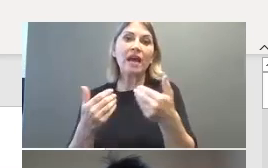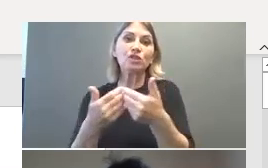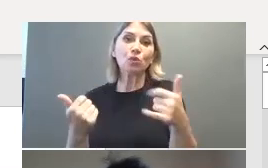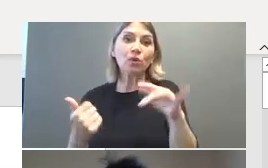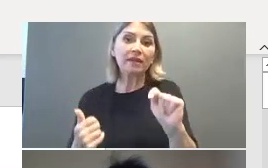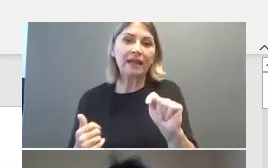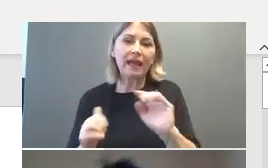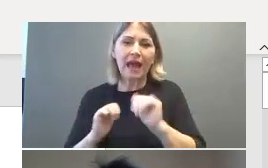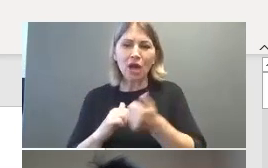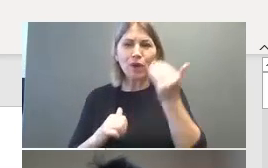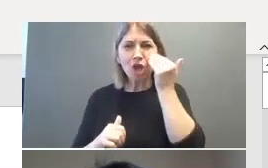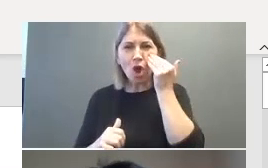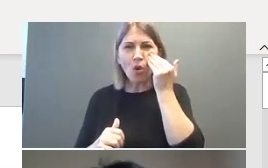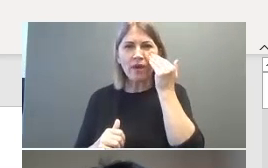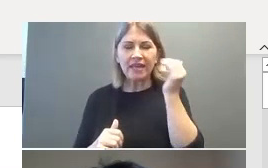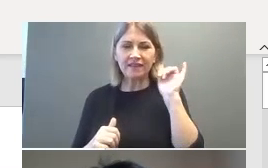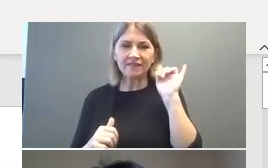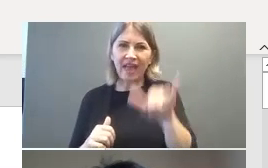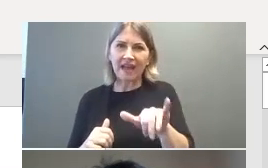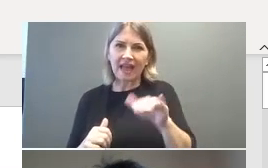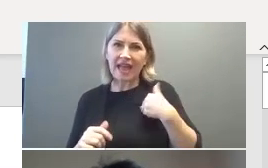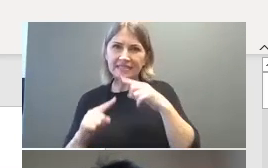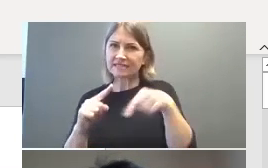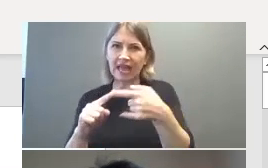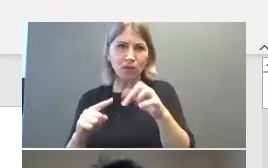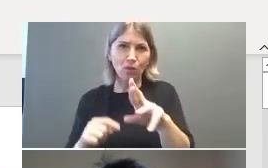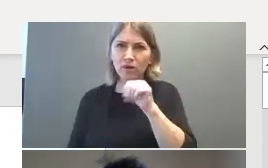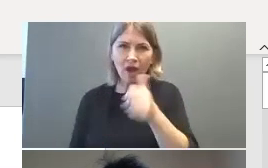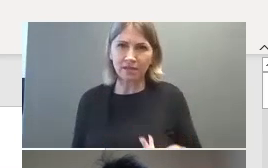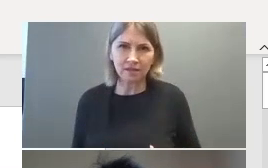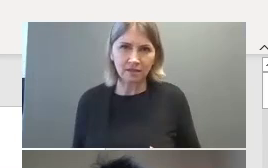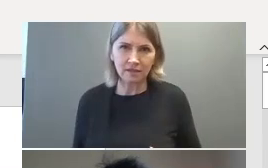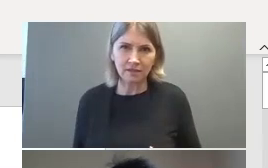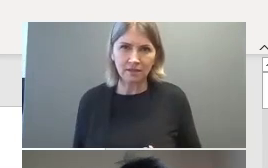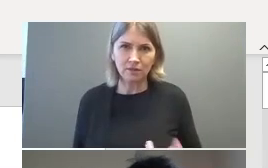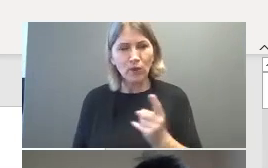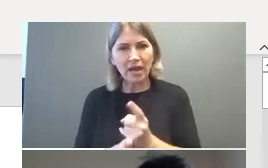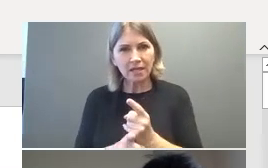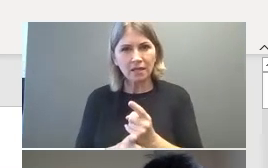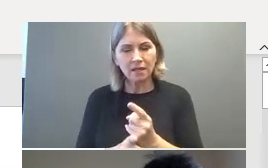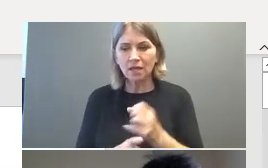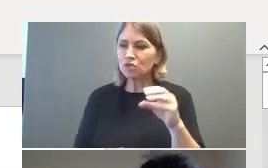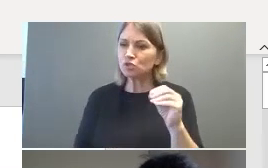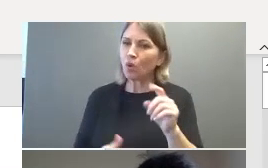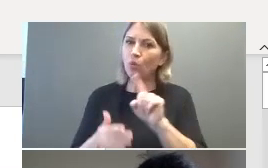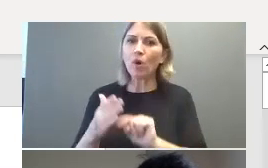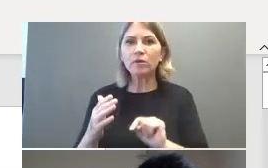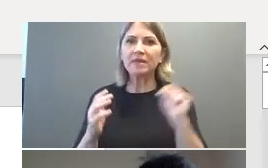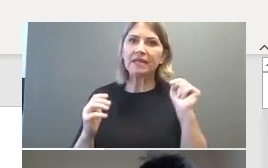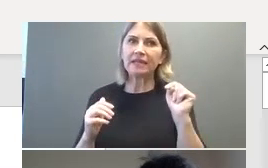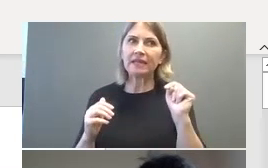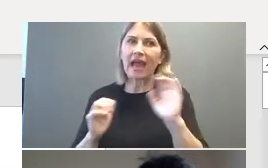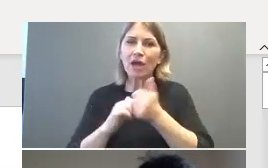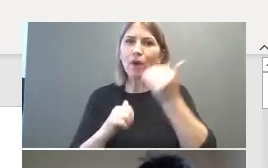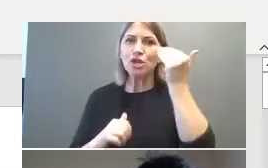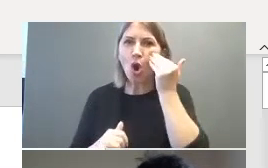if a particular graph has a cycle or not? Right? So what would be the criteria